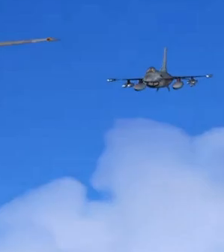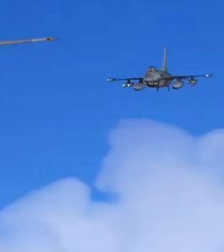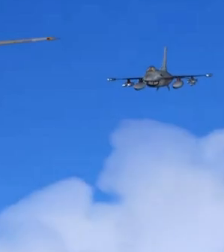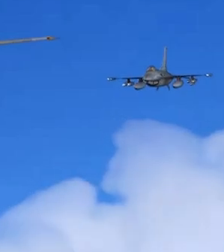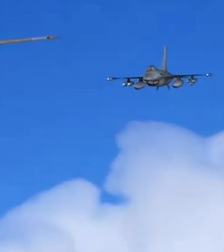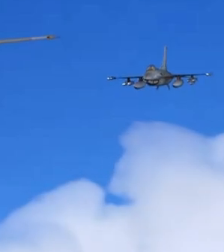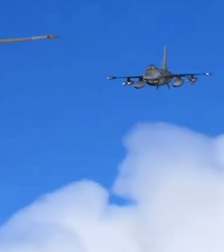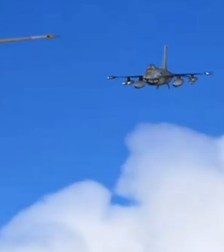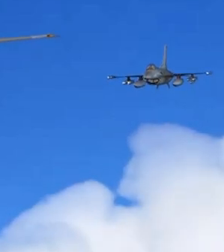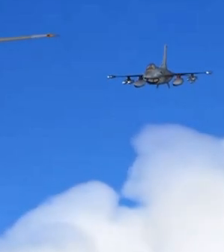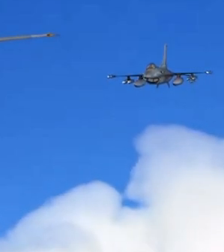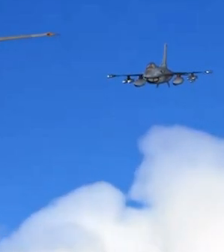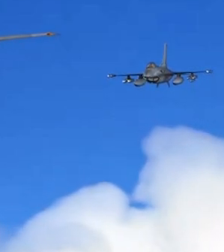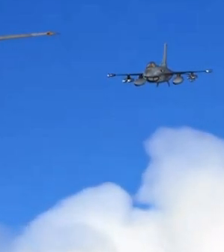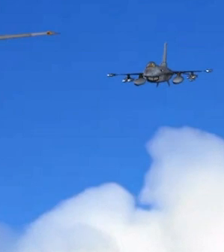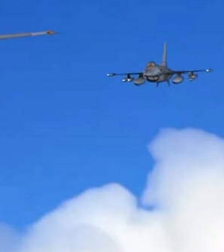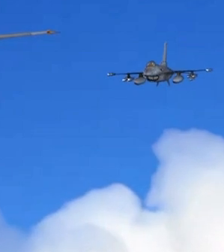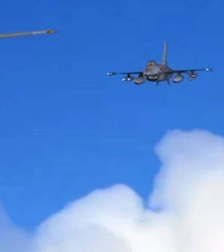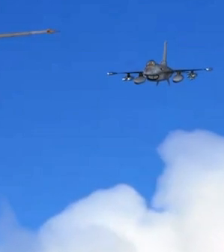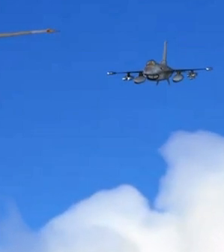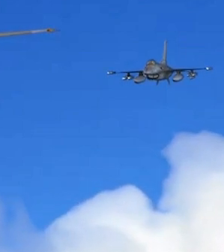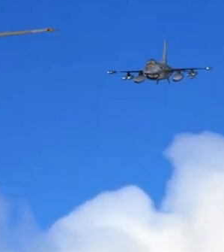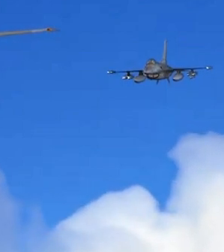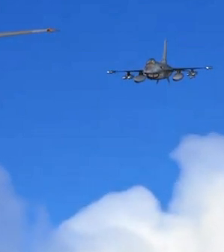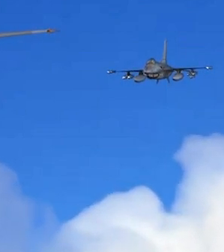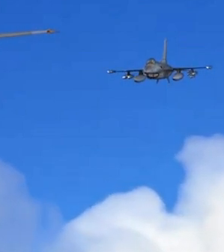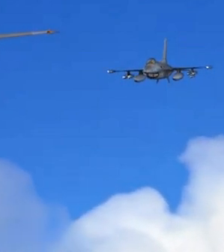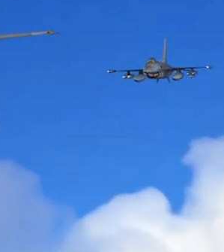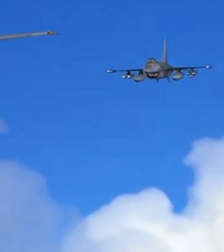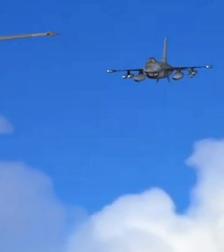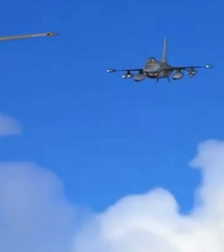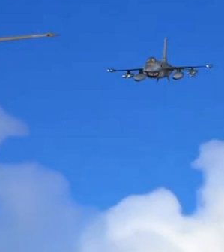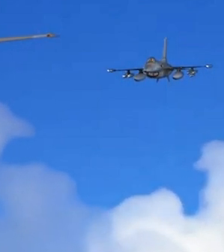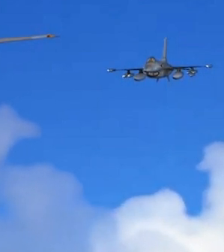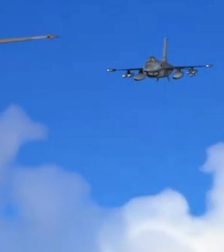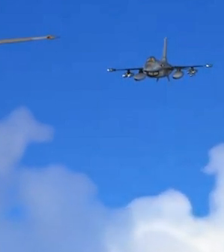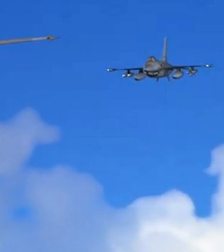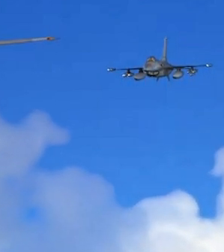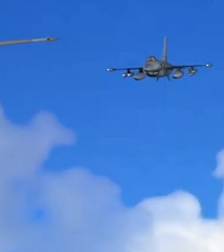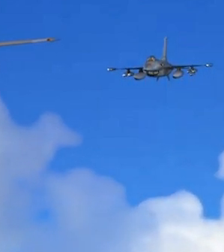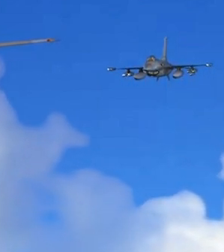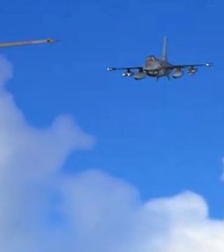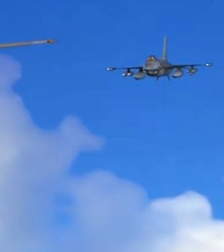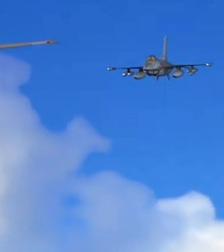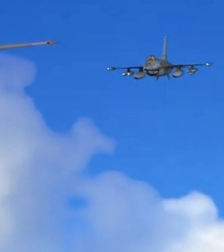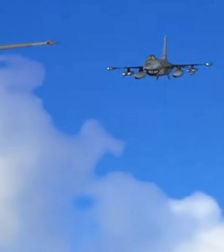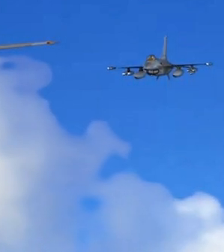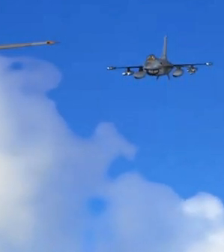We'll be right back.